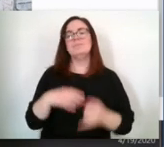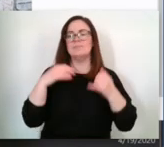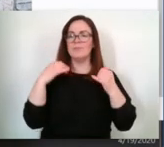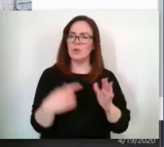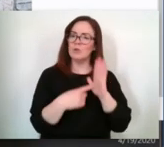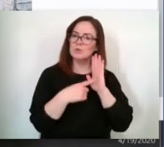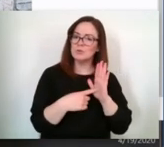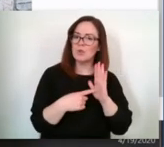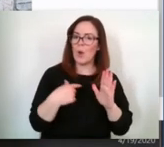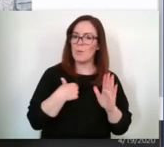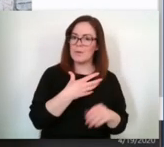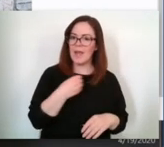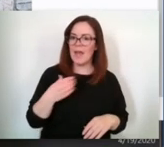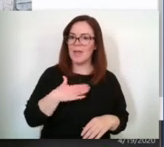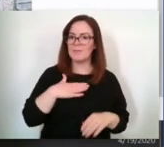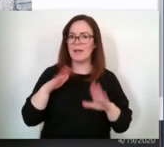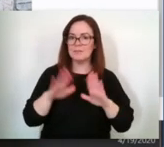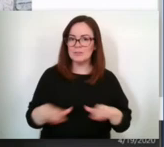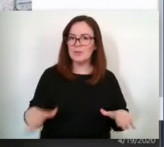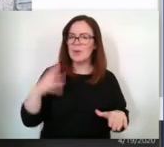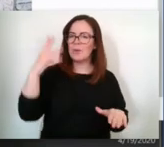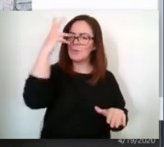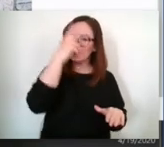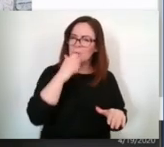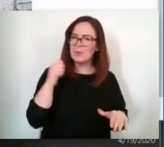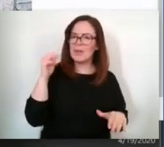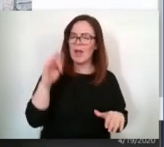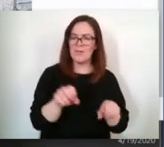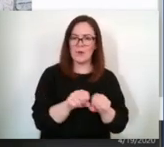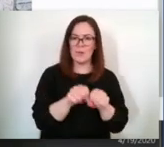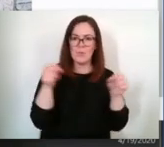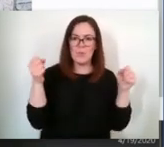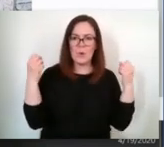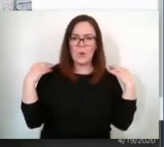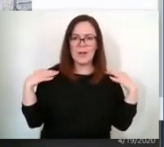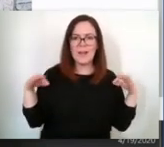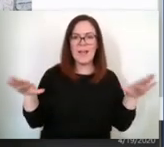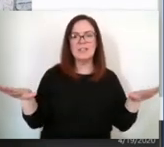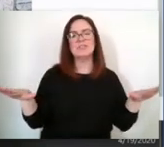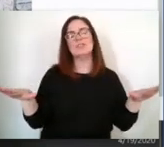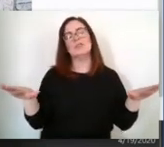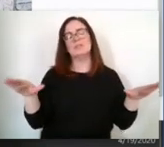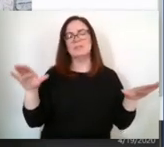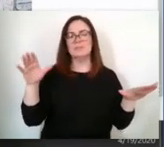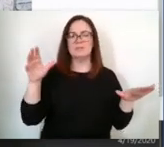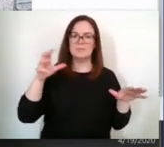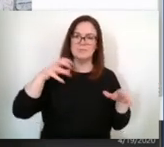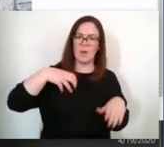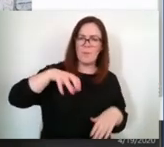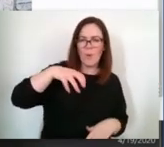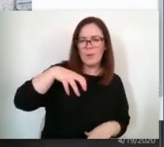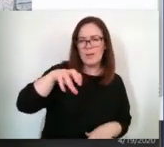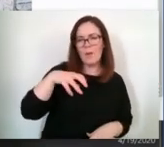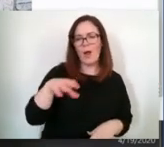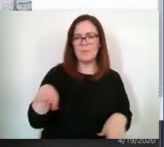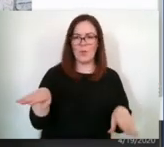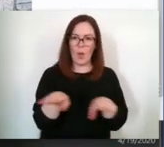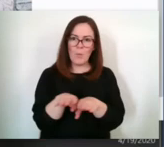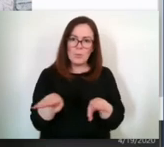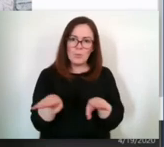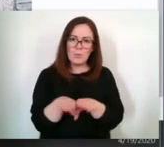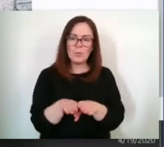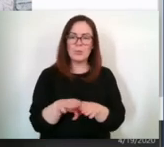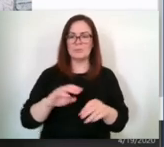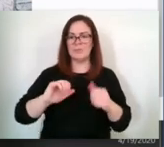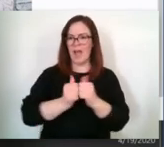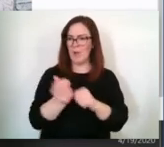and my children the beauty of a broken angel, a bowling ball, a boot, the usefulness of an airplane wing. The